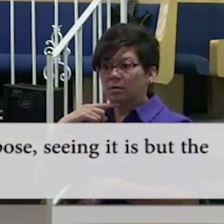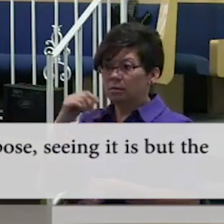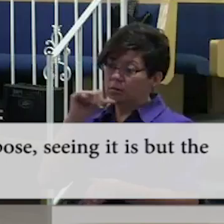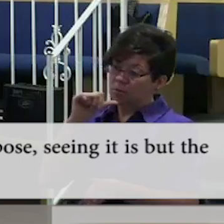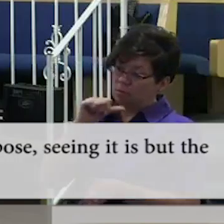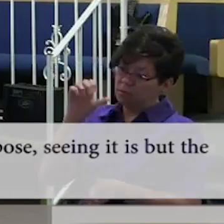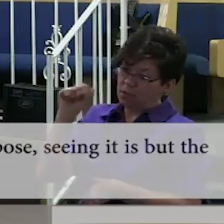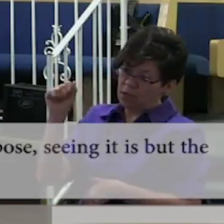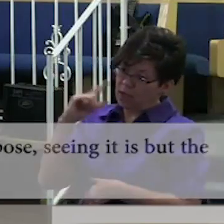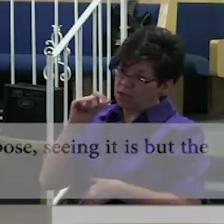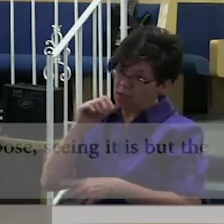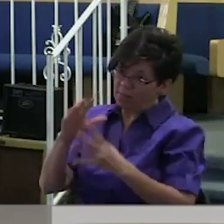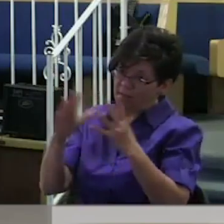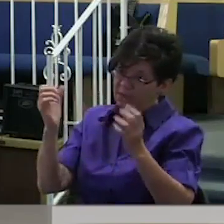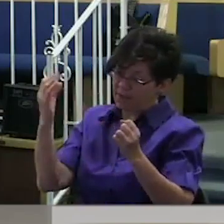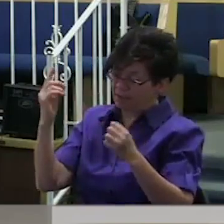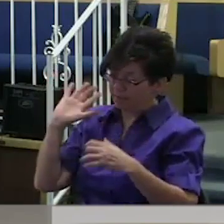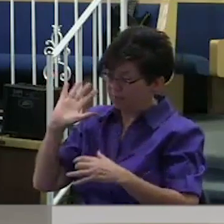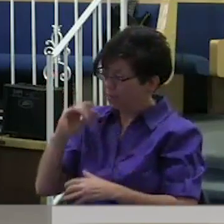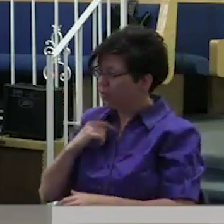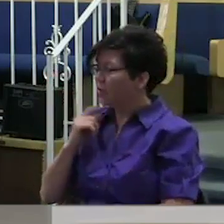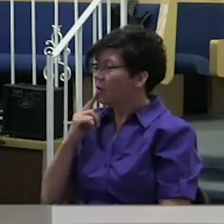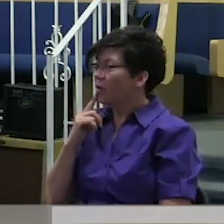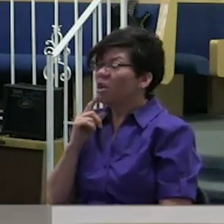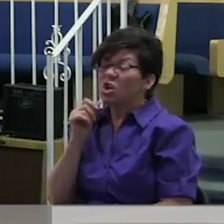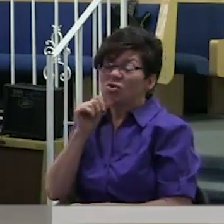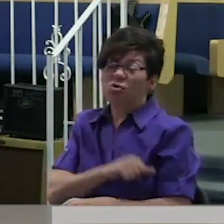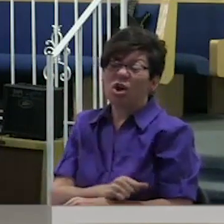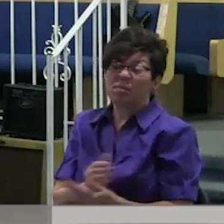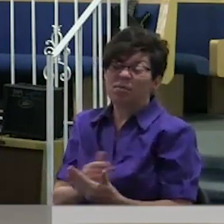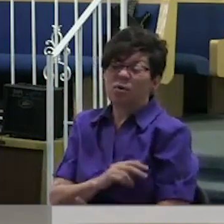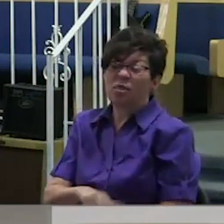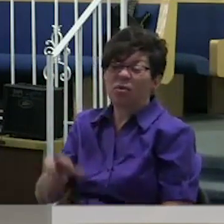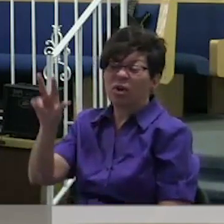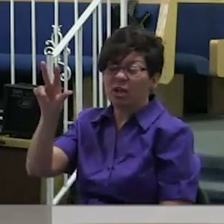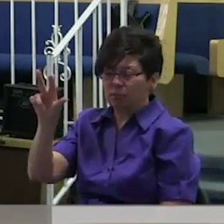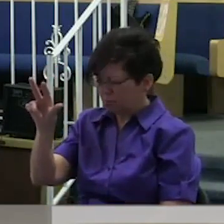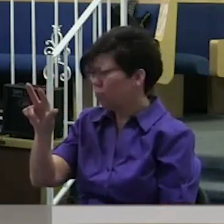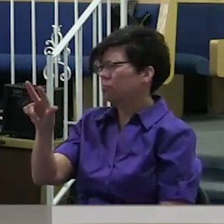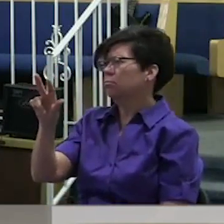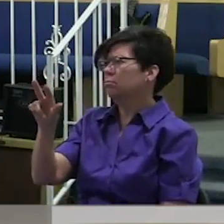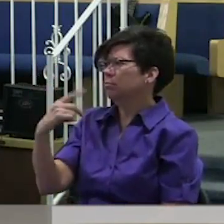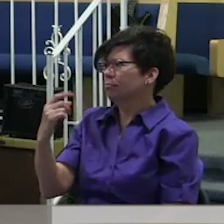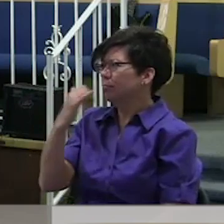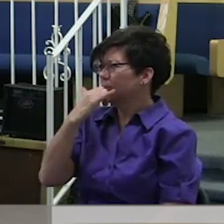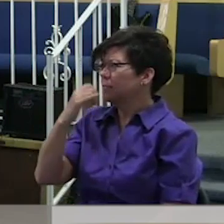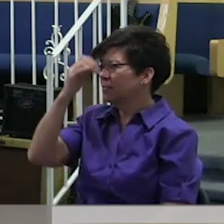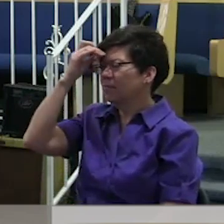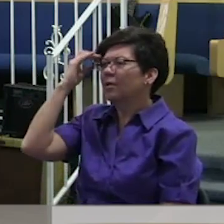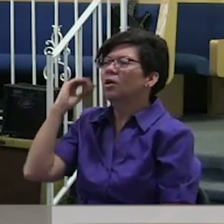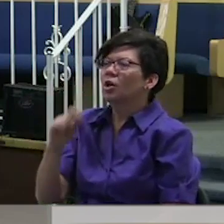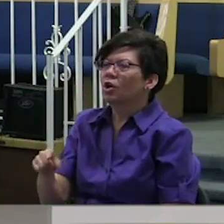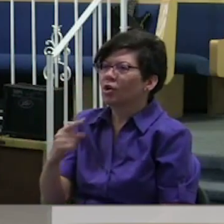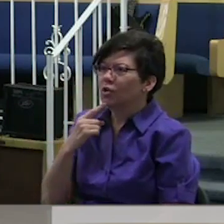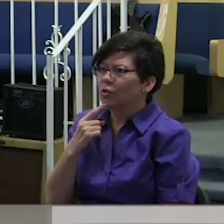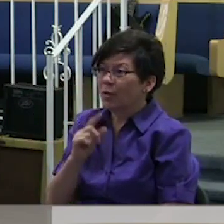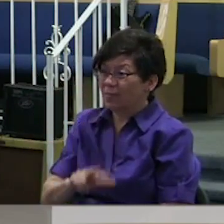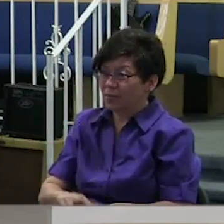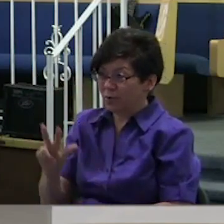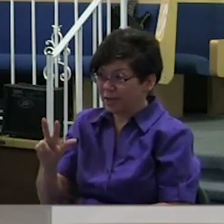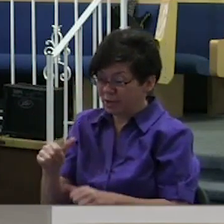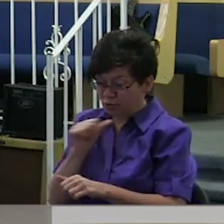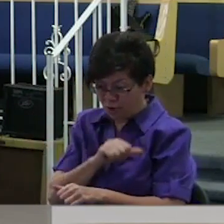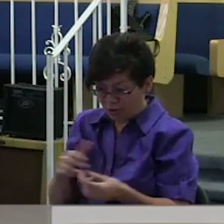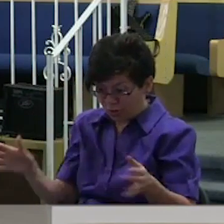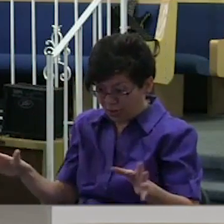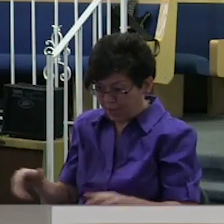then. Because if they was getting drunk before 3 o'clock, there must have been a problem. But if you drank after 3 o'clock,